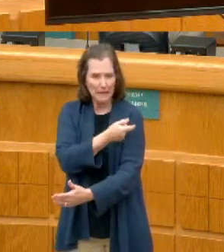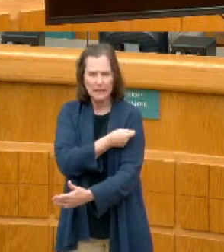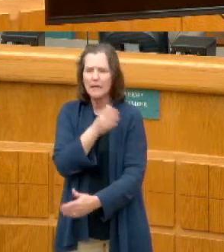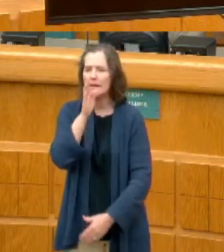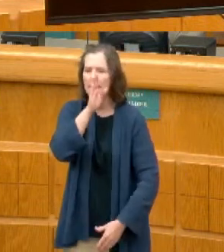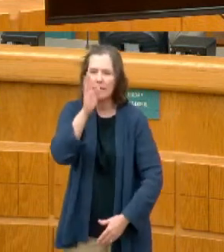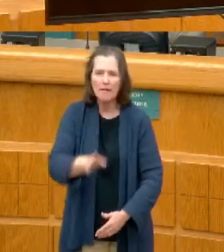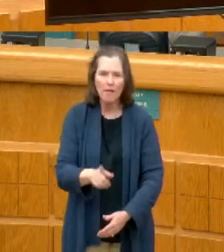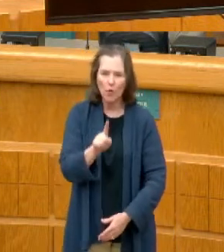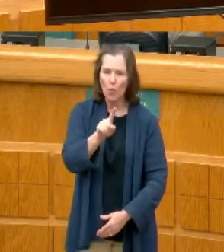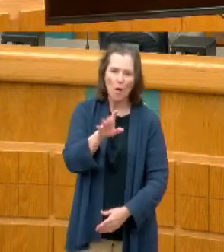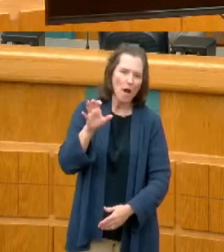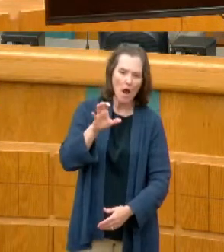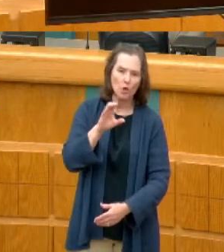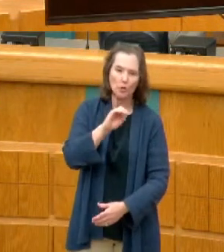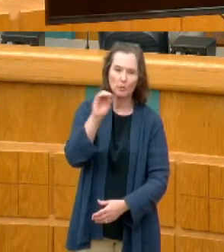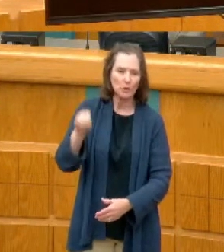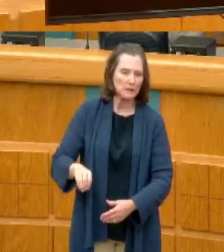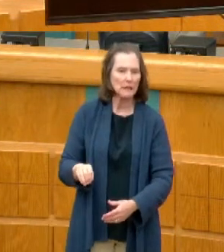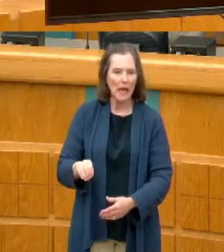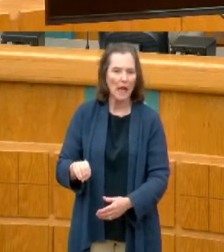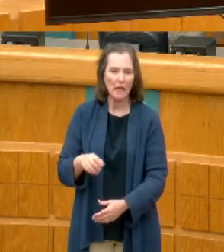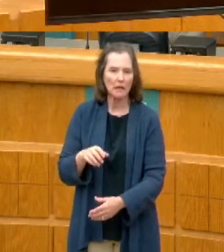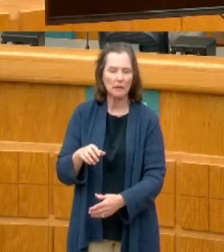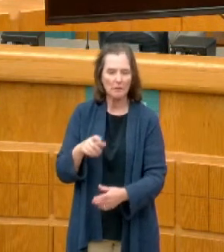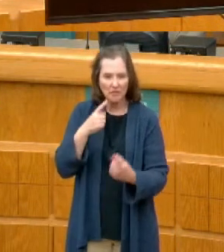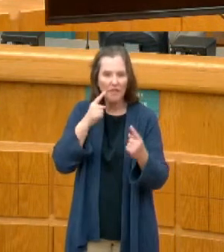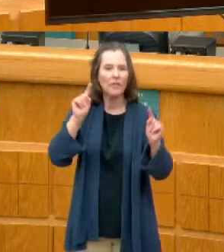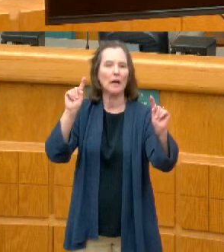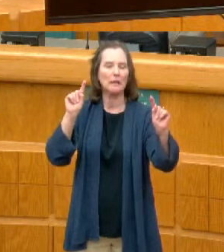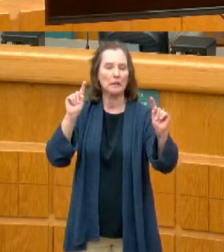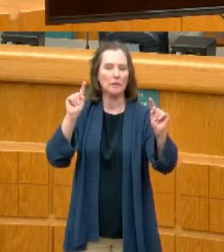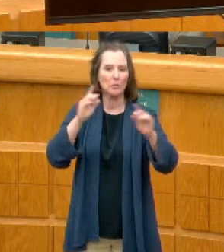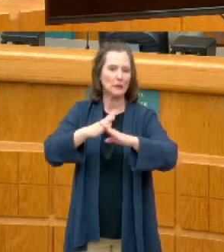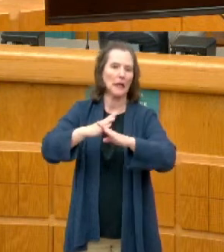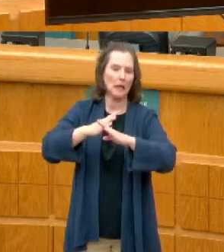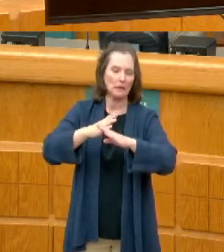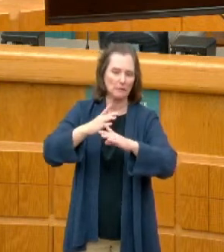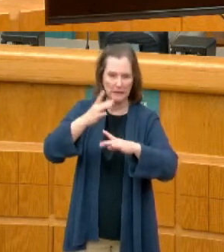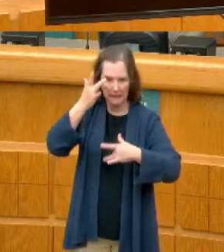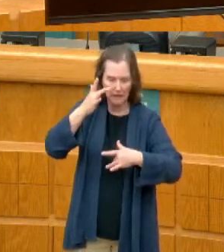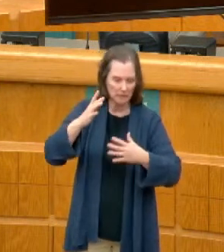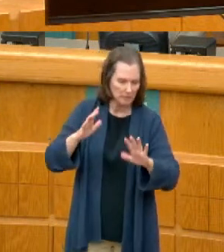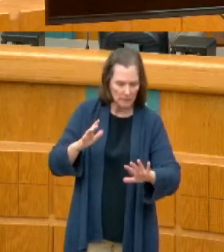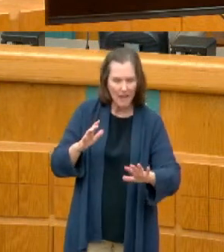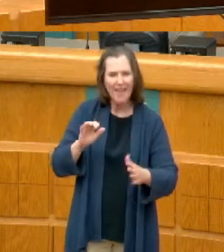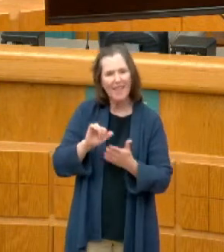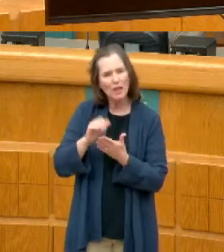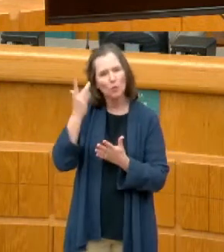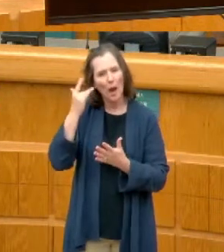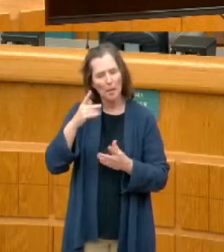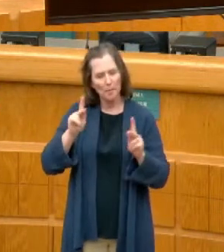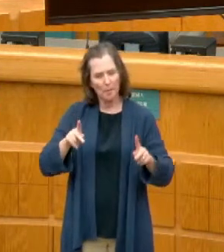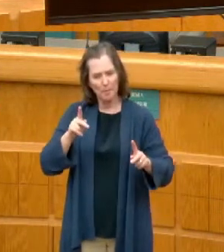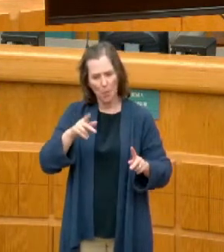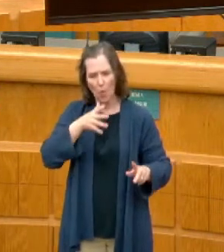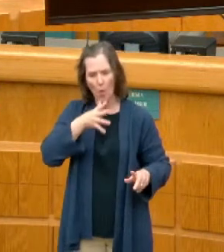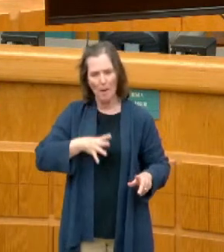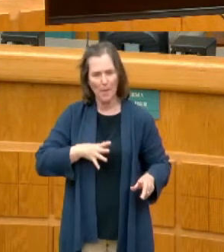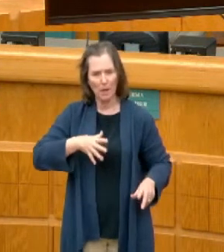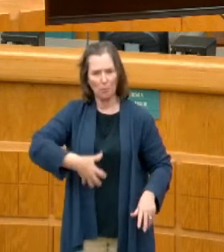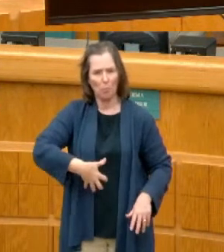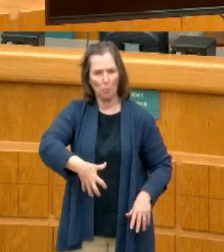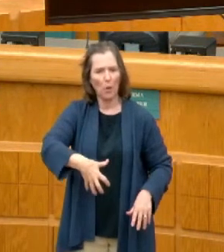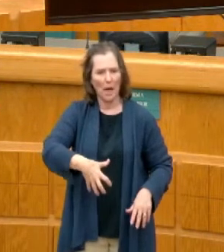3rd trimester to get a flu shot and a pertussis or whooping cough booster